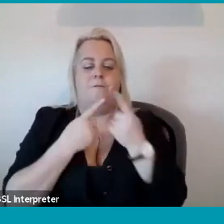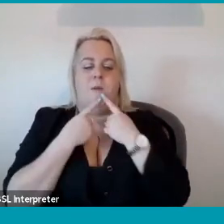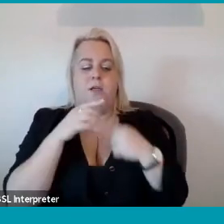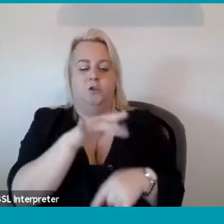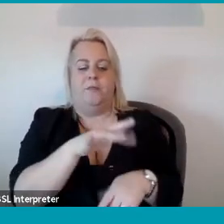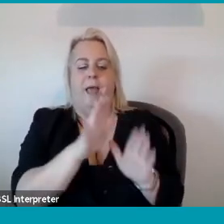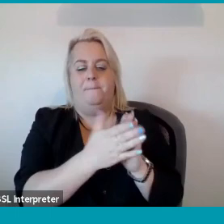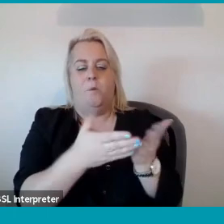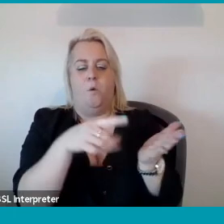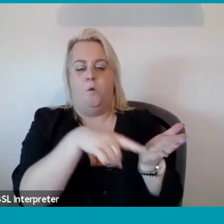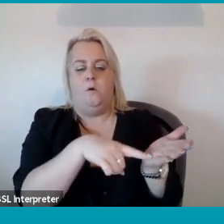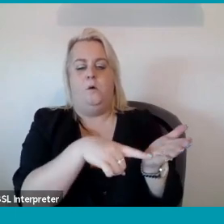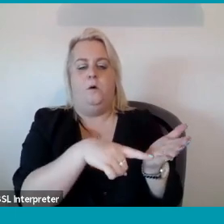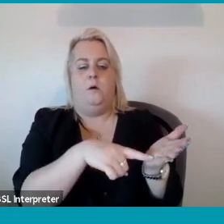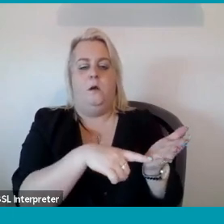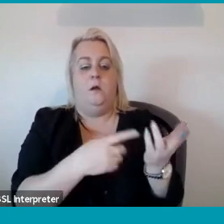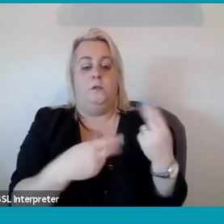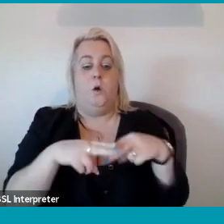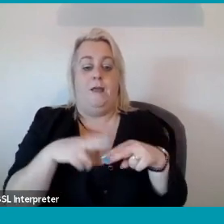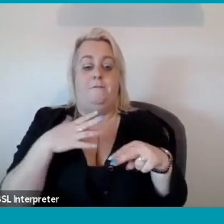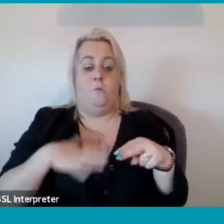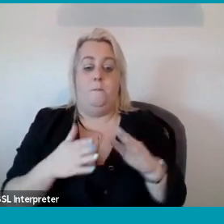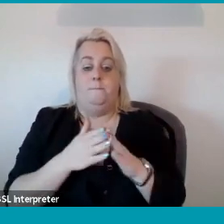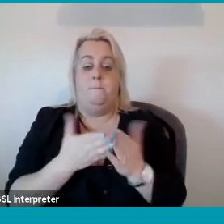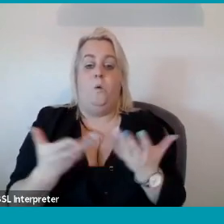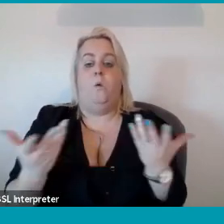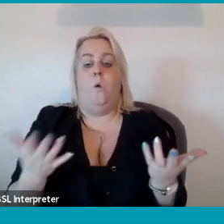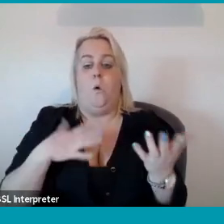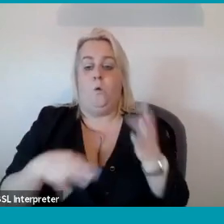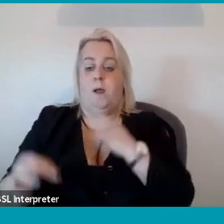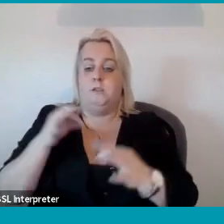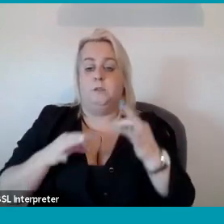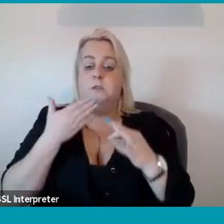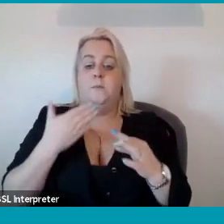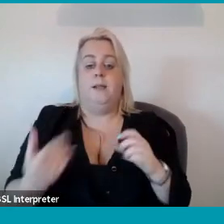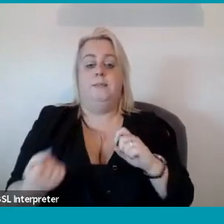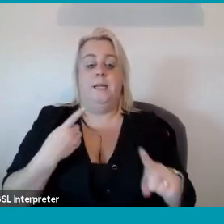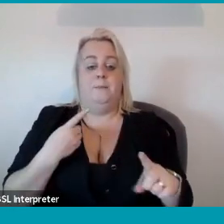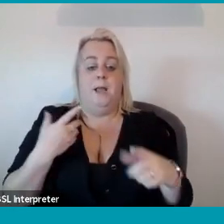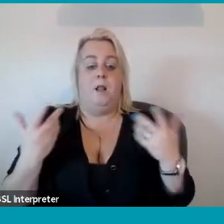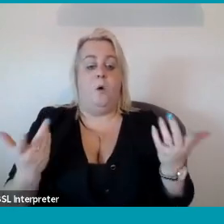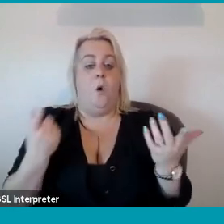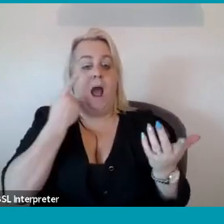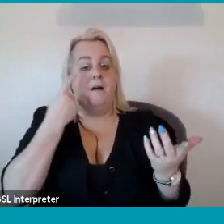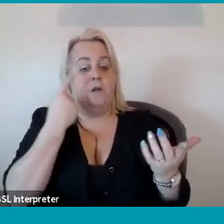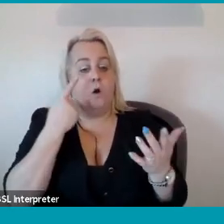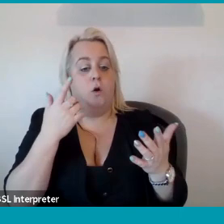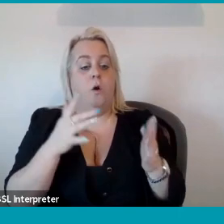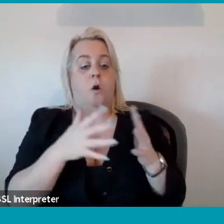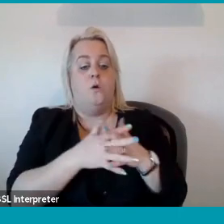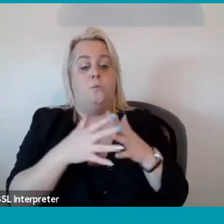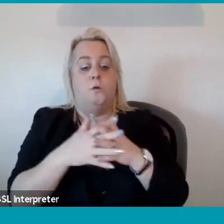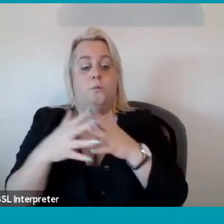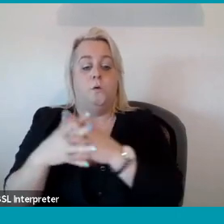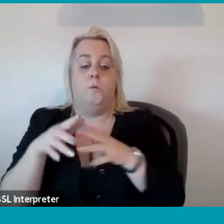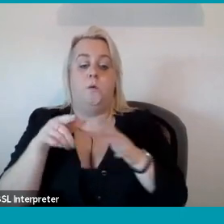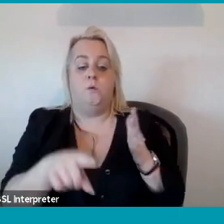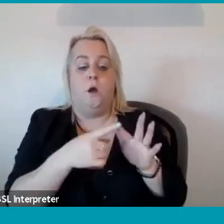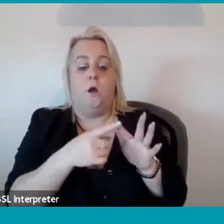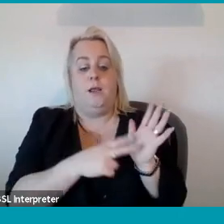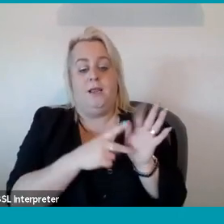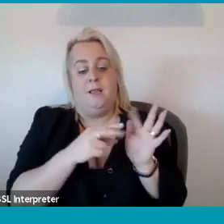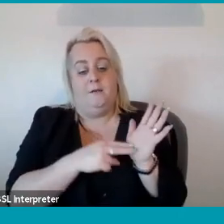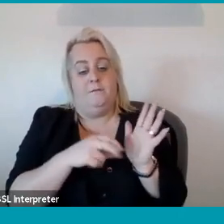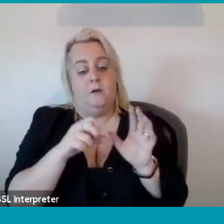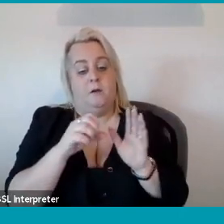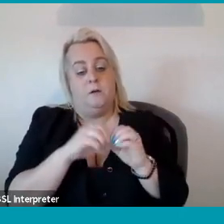that. So do send me an email if you want to be in touch, or have a look at Evenbreak if you want to know more about what we do. And hopefully we'll